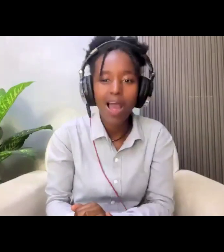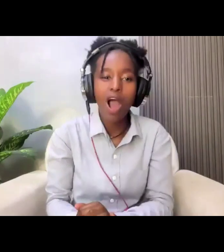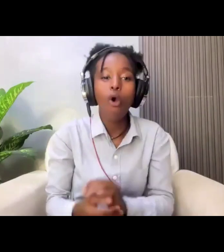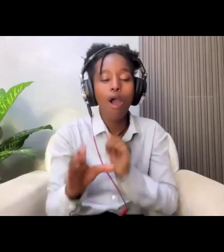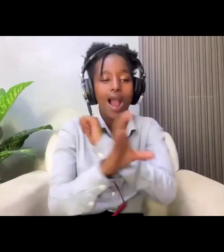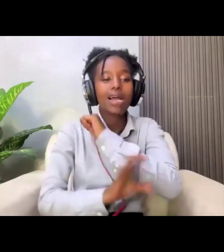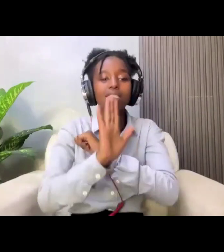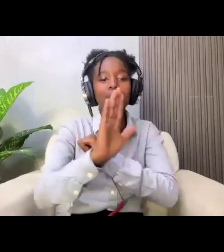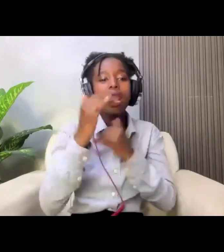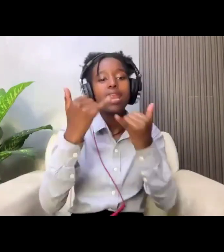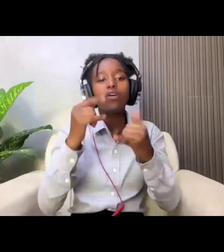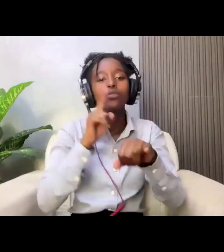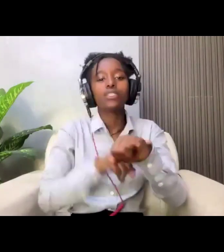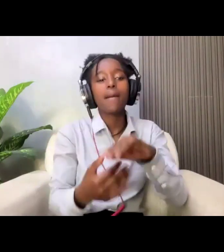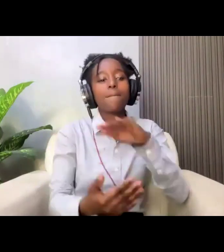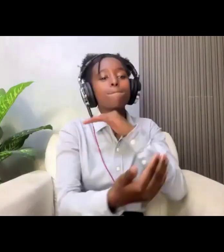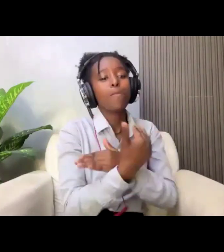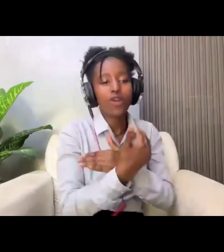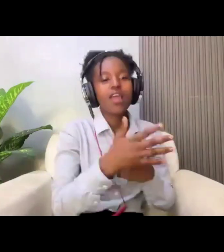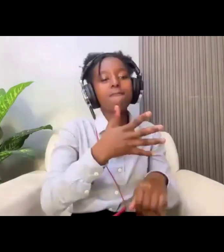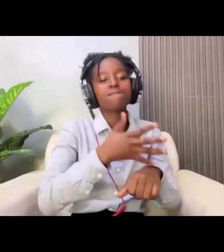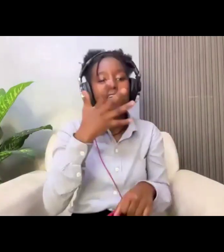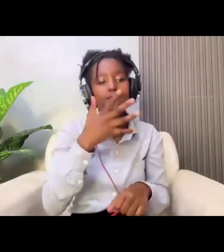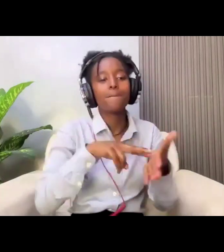Okay, good for getting up so early then.